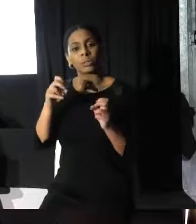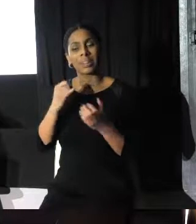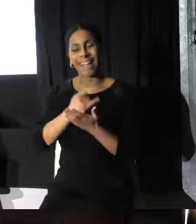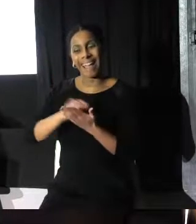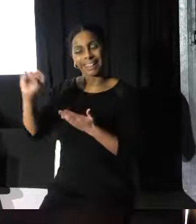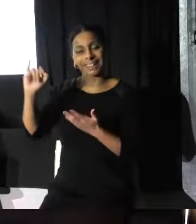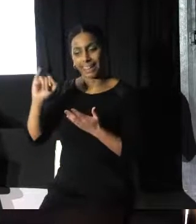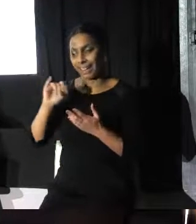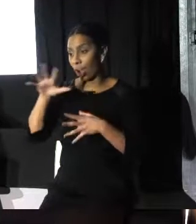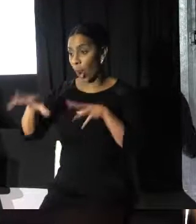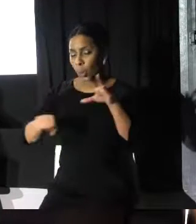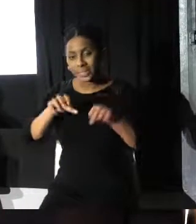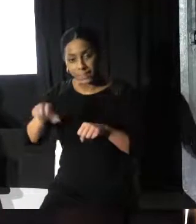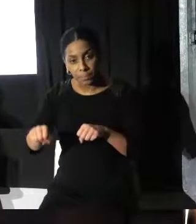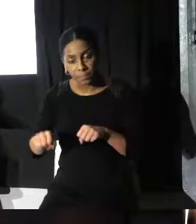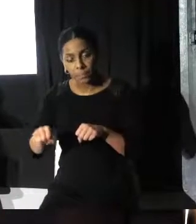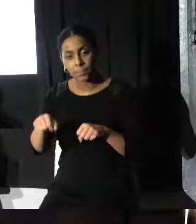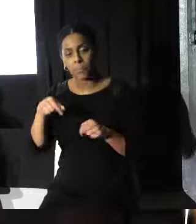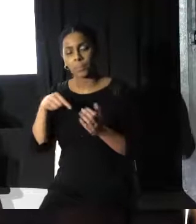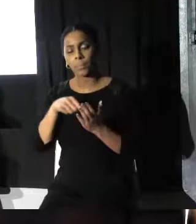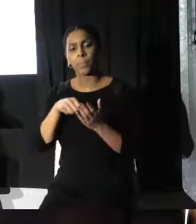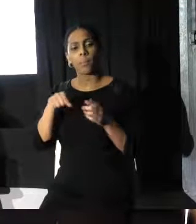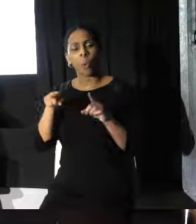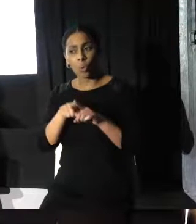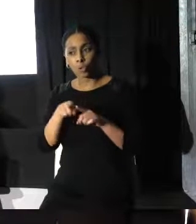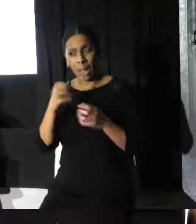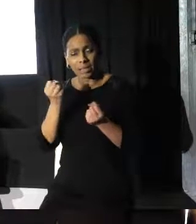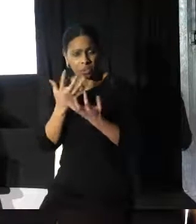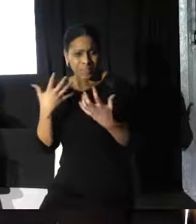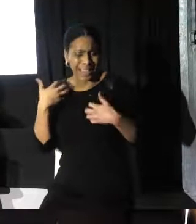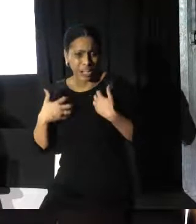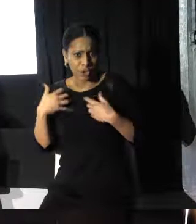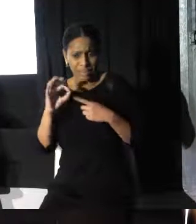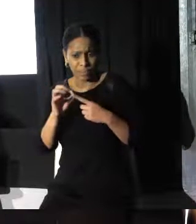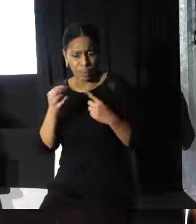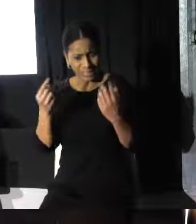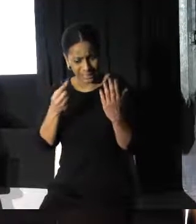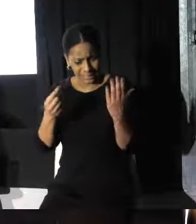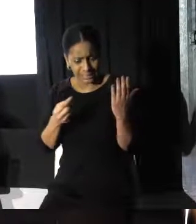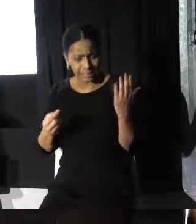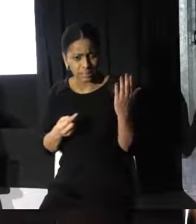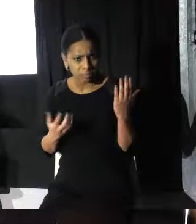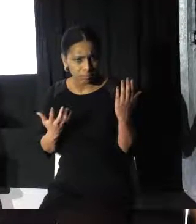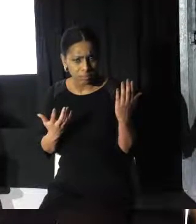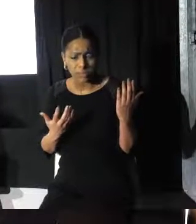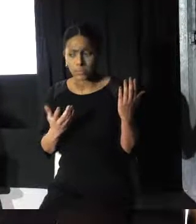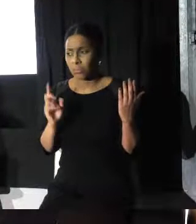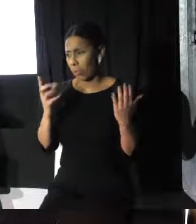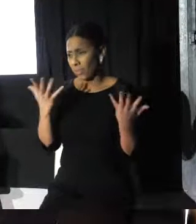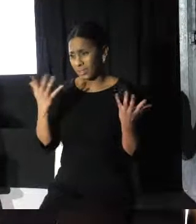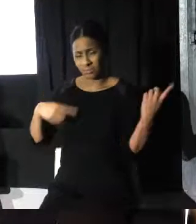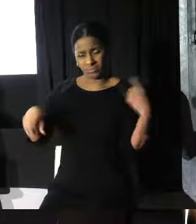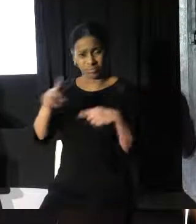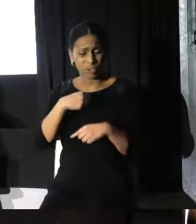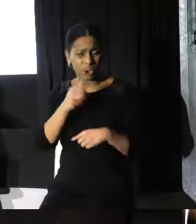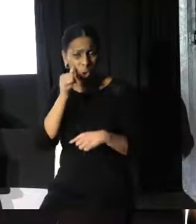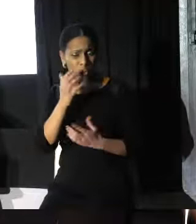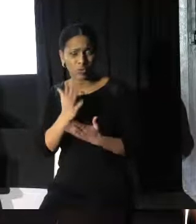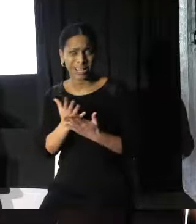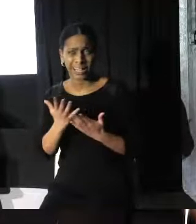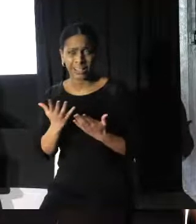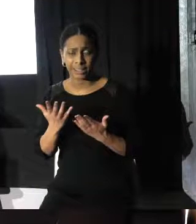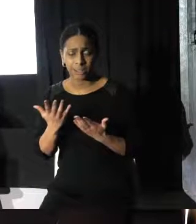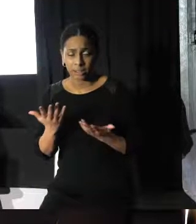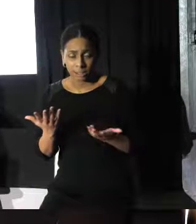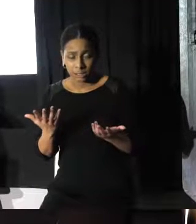anti-colonialism, but actually makes a series of really important points that, of course, all of us know, it's so ludicrous to be